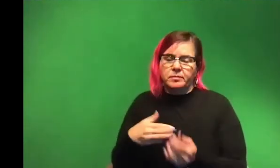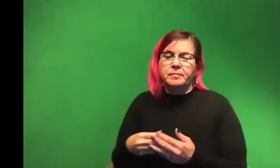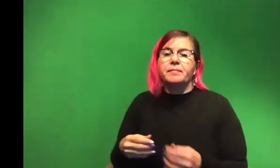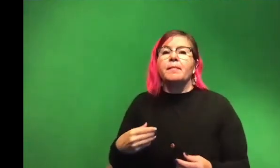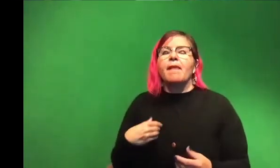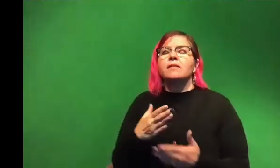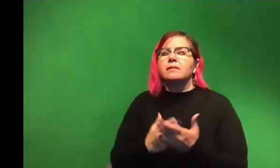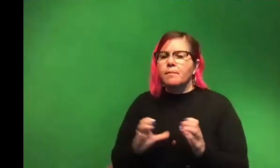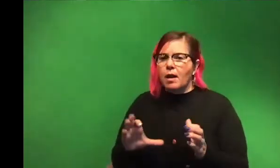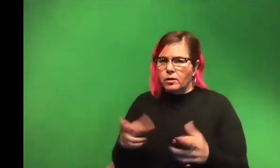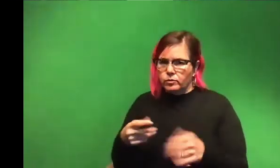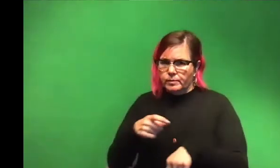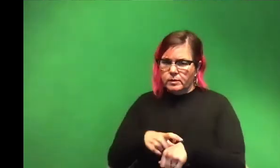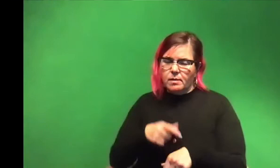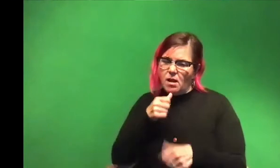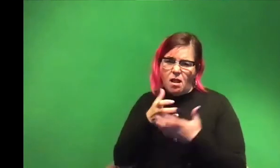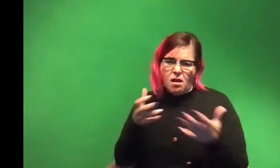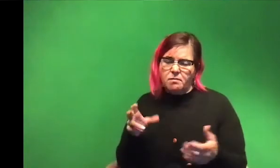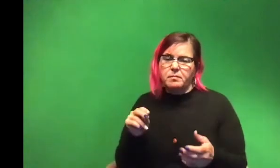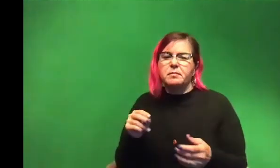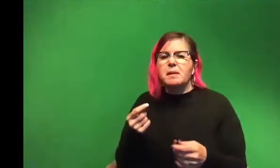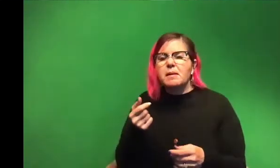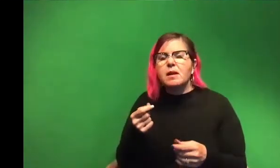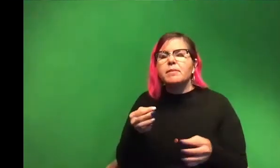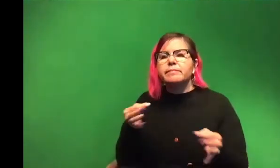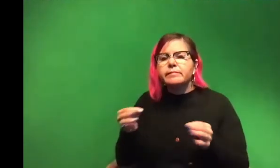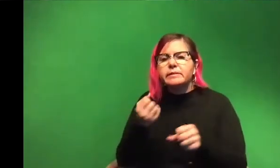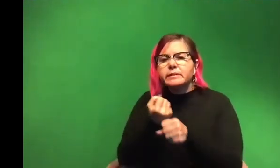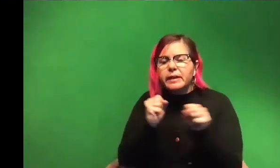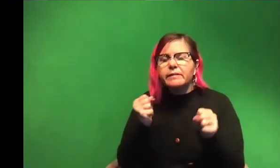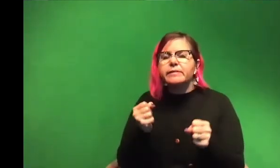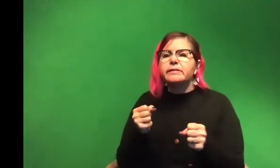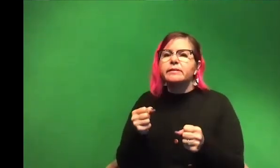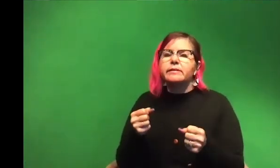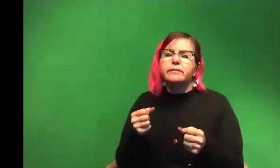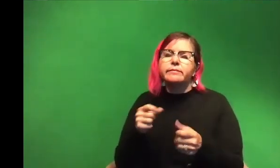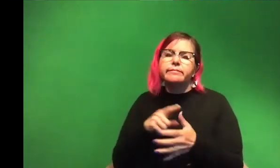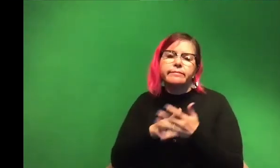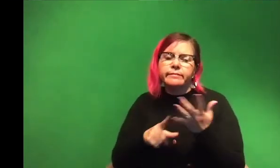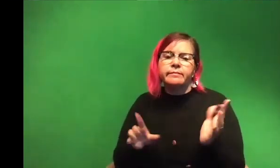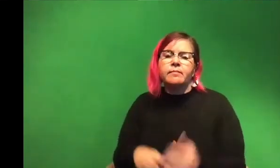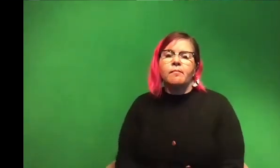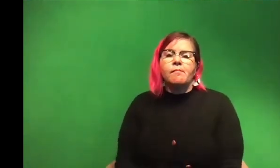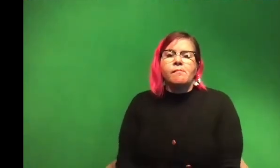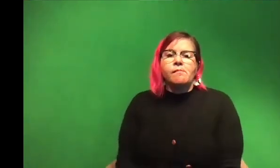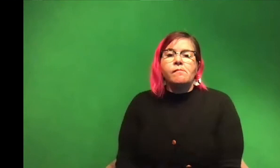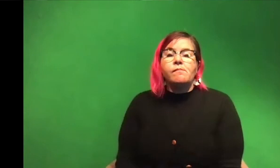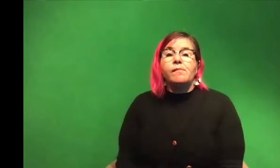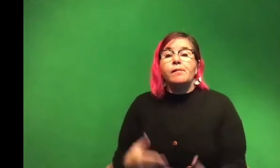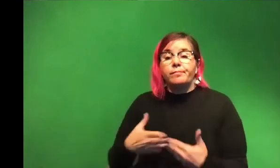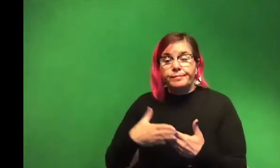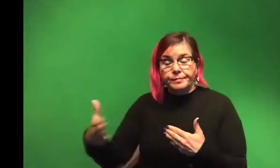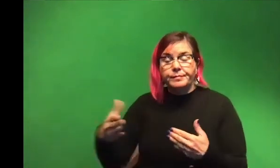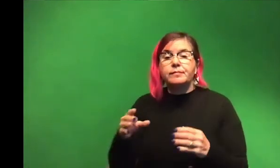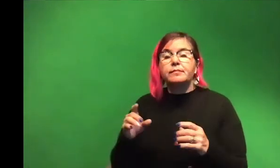classroom time, not a ton, but a little bit to go over stuff like safety and all that kind of stuff. But from there, we actually moved